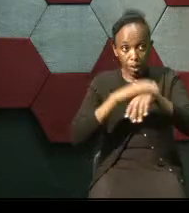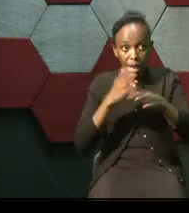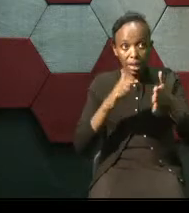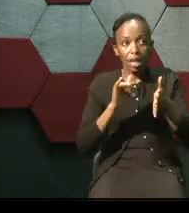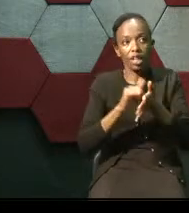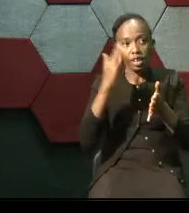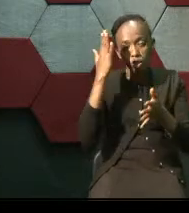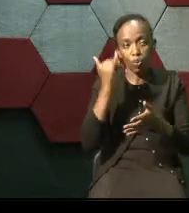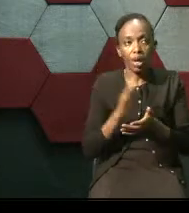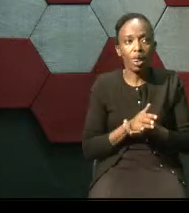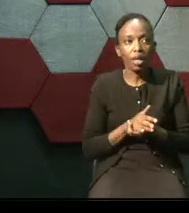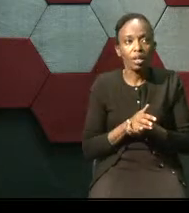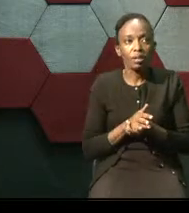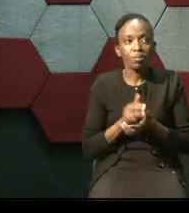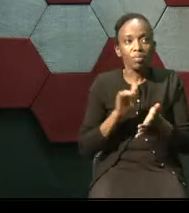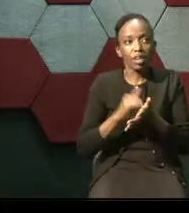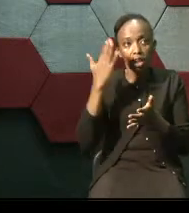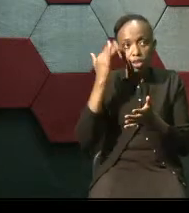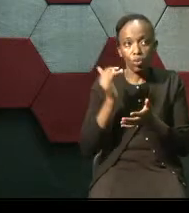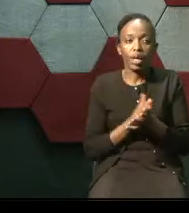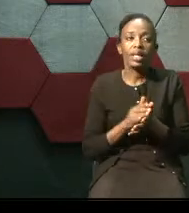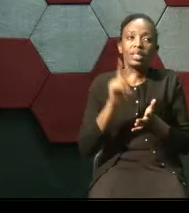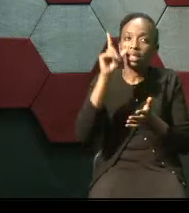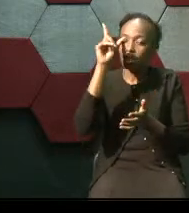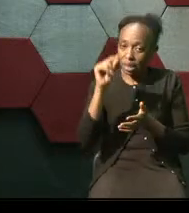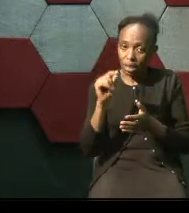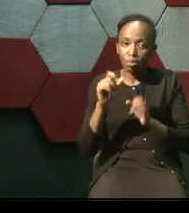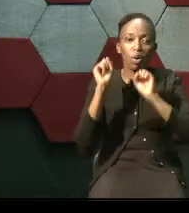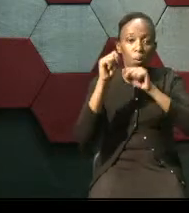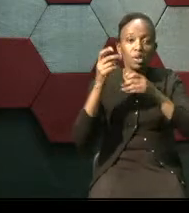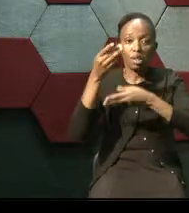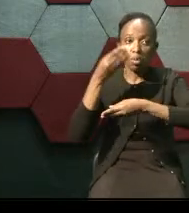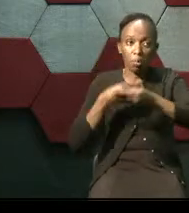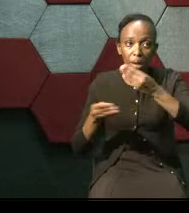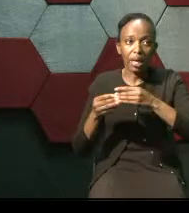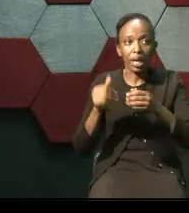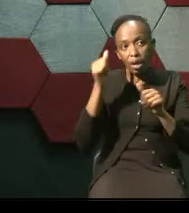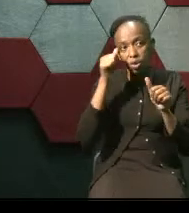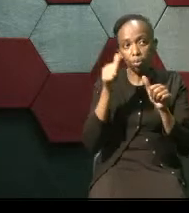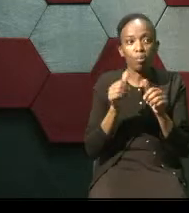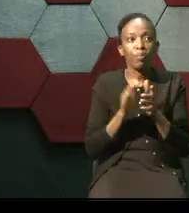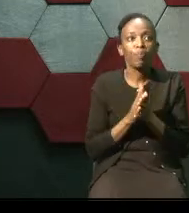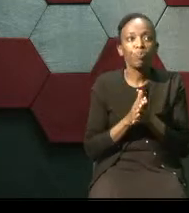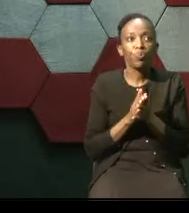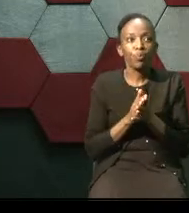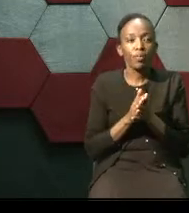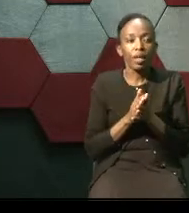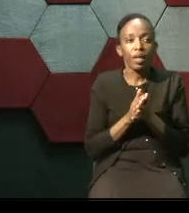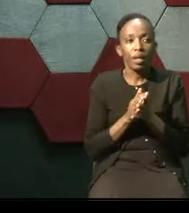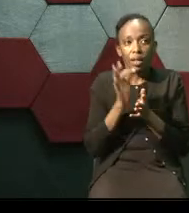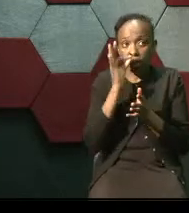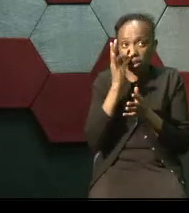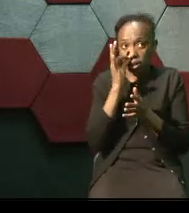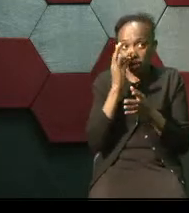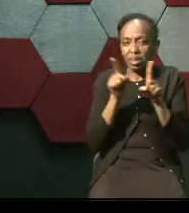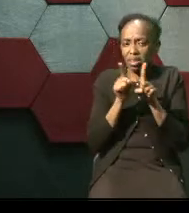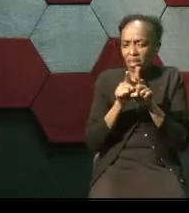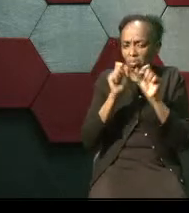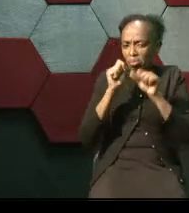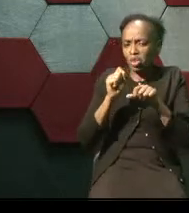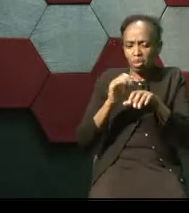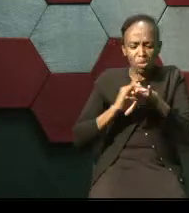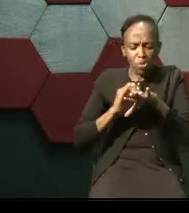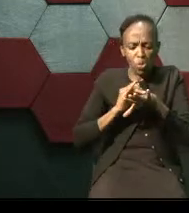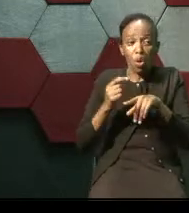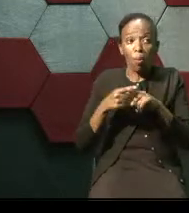why it is cheap, it is affordable. And remember, the nasal swabs are quite irritating, but for